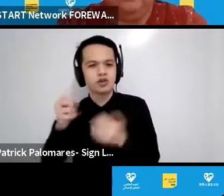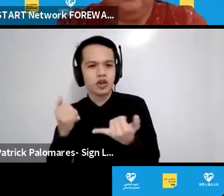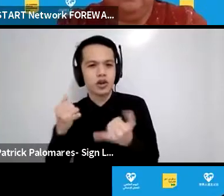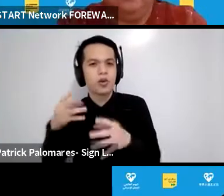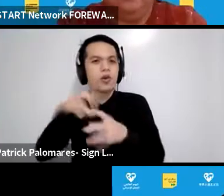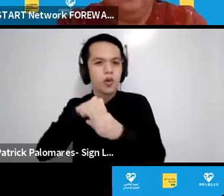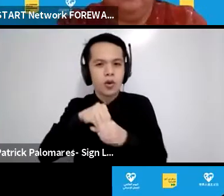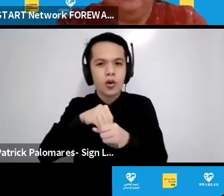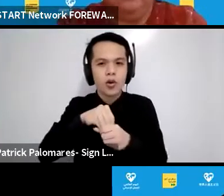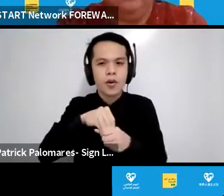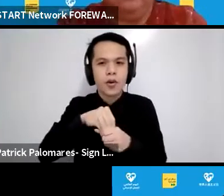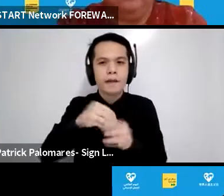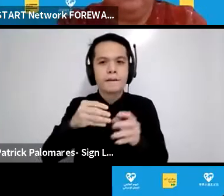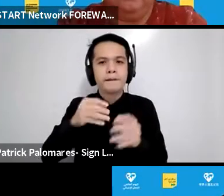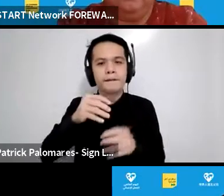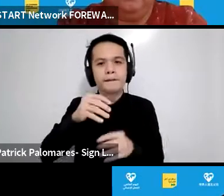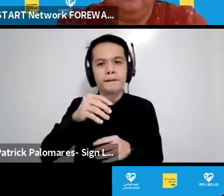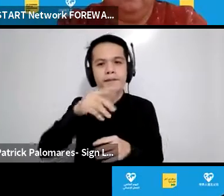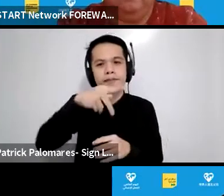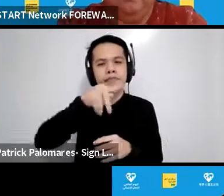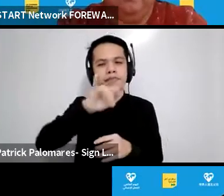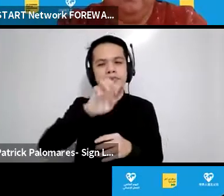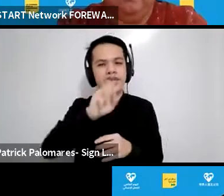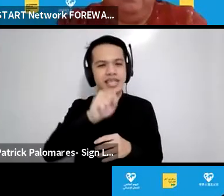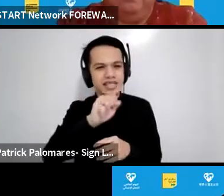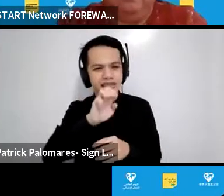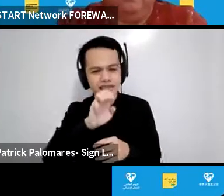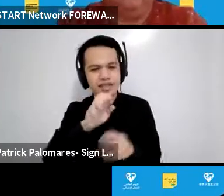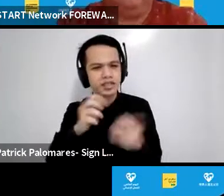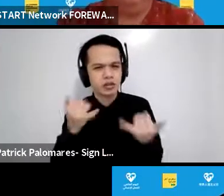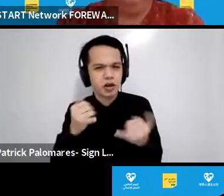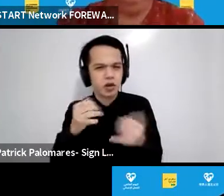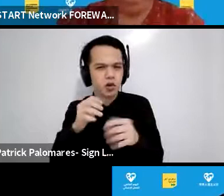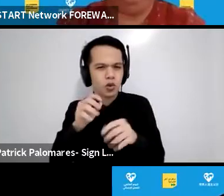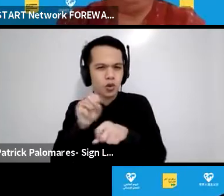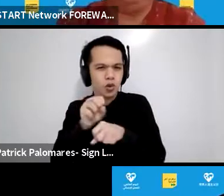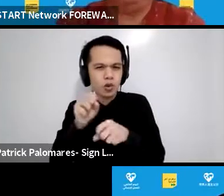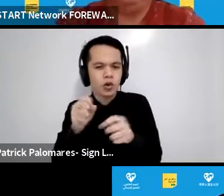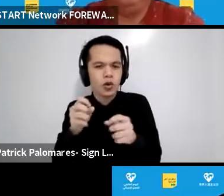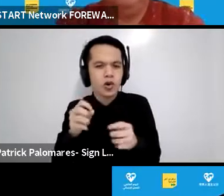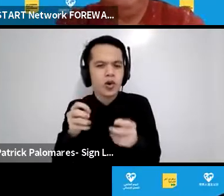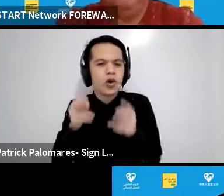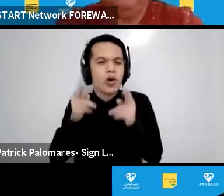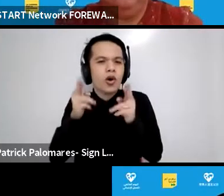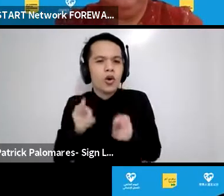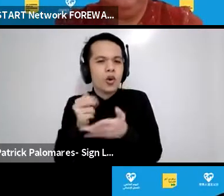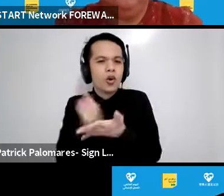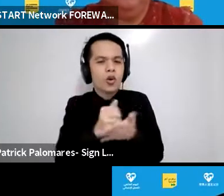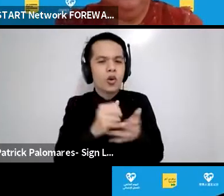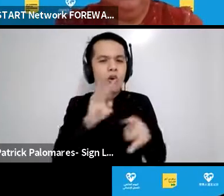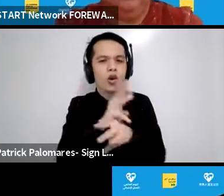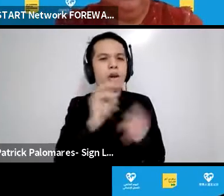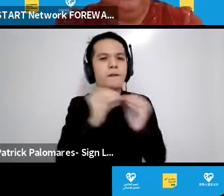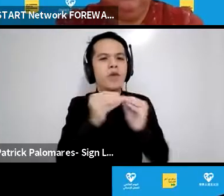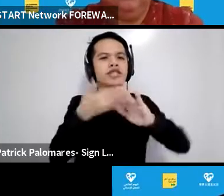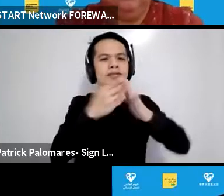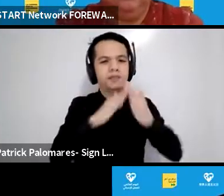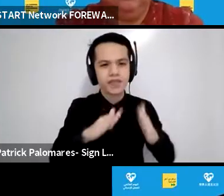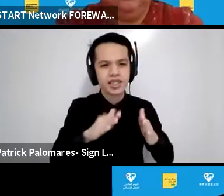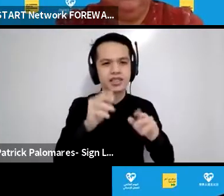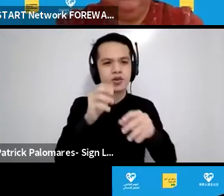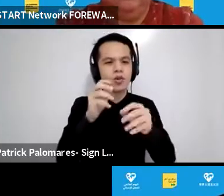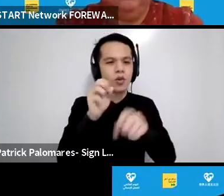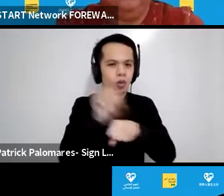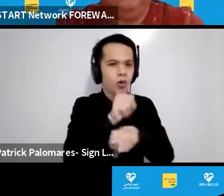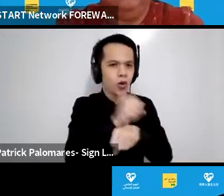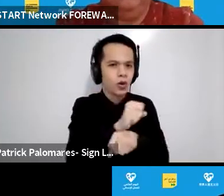peace, you know, because, you know, World Good Program is working a lot on the peace work as well,